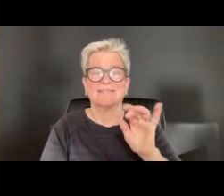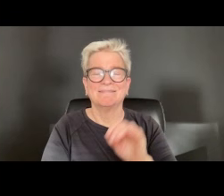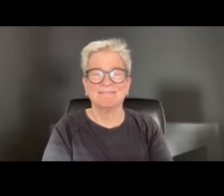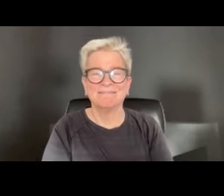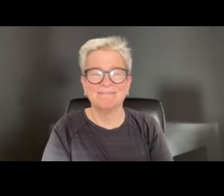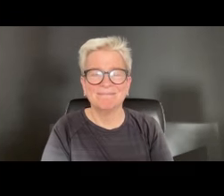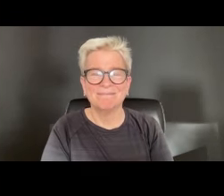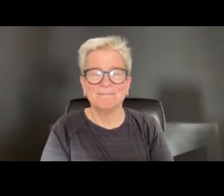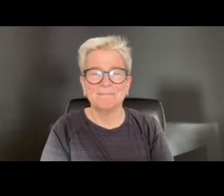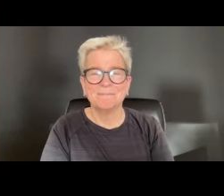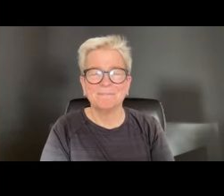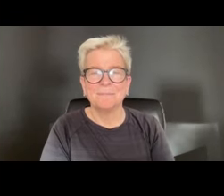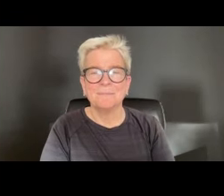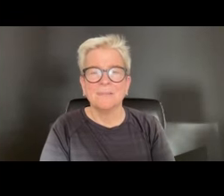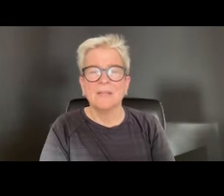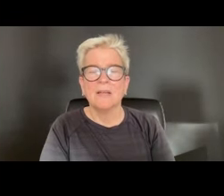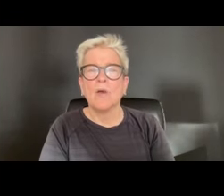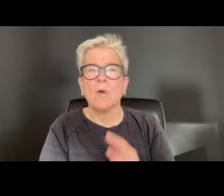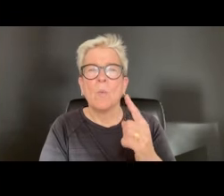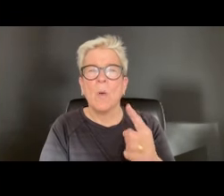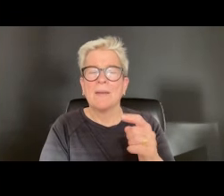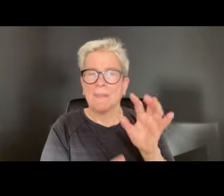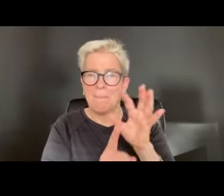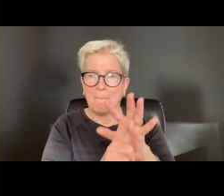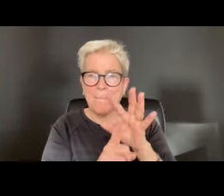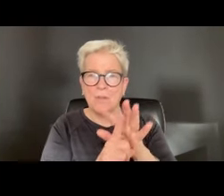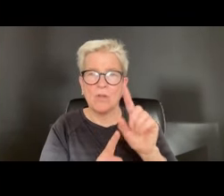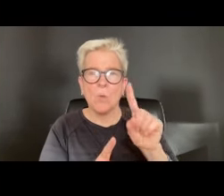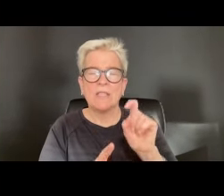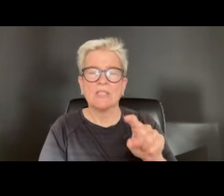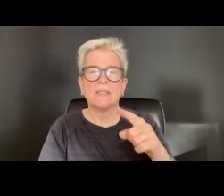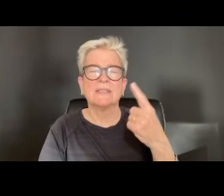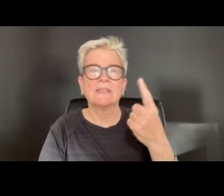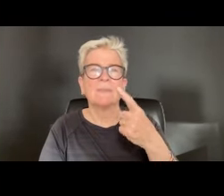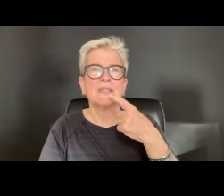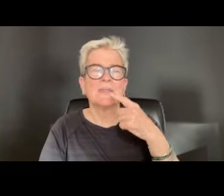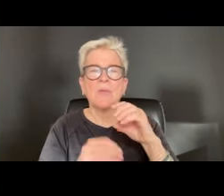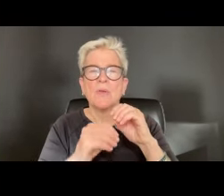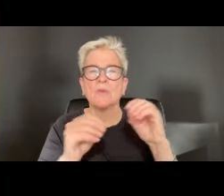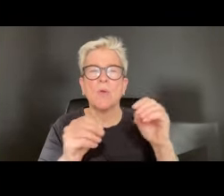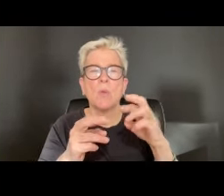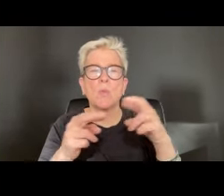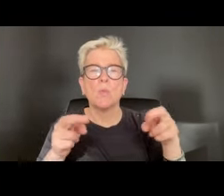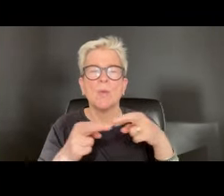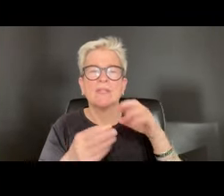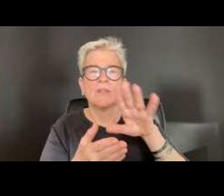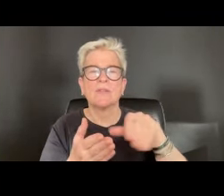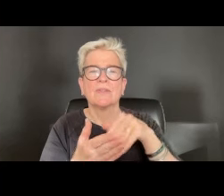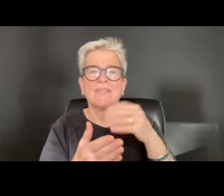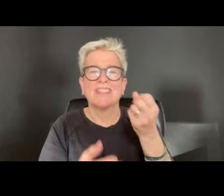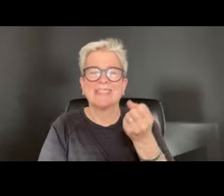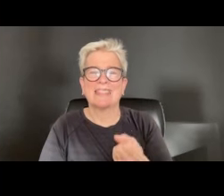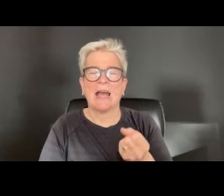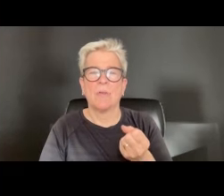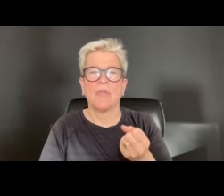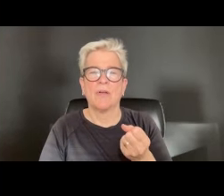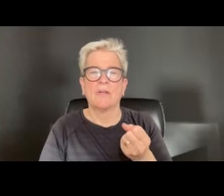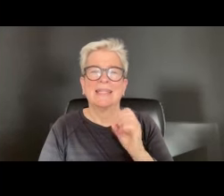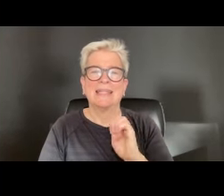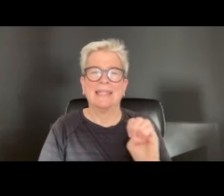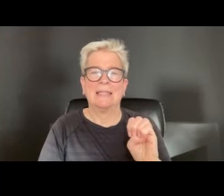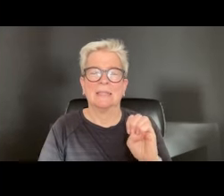So the first one of the most liked questions is that there somebody notices there are no regional centers for South Seattle, and I think particularly Southeast